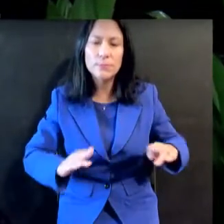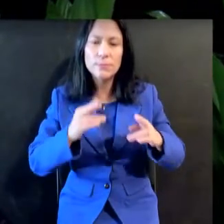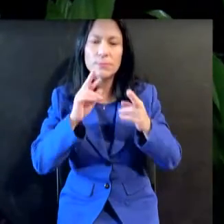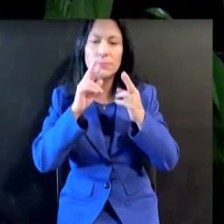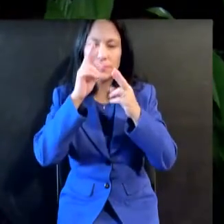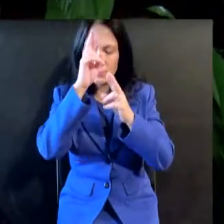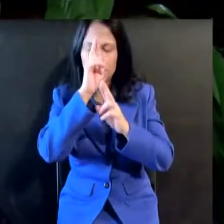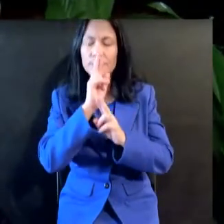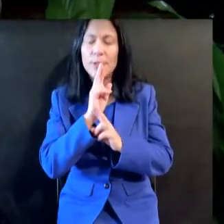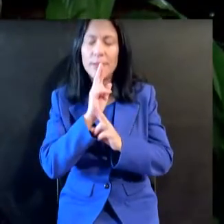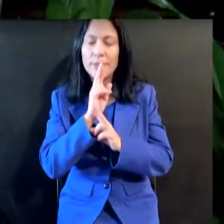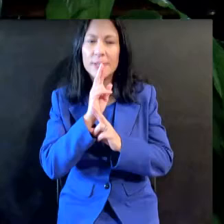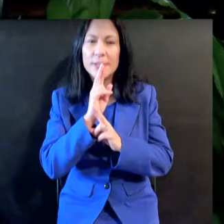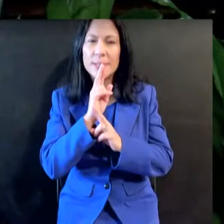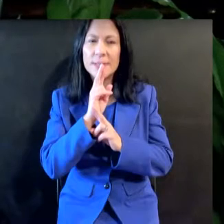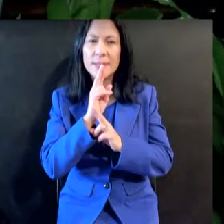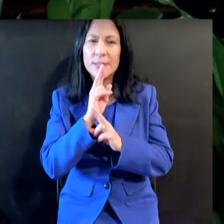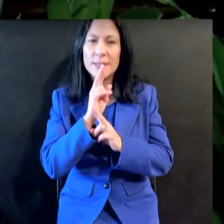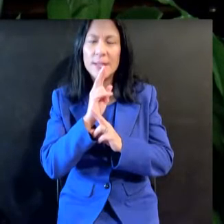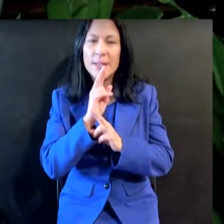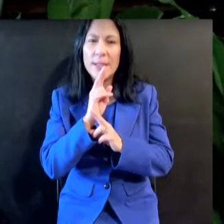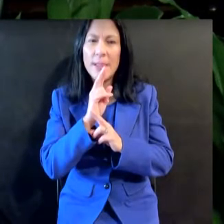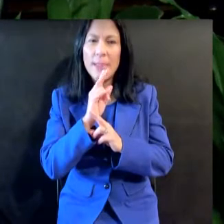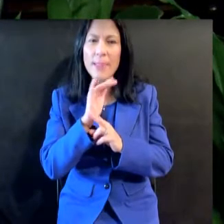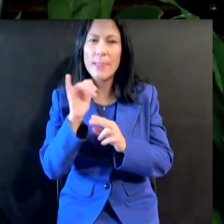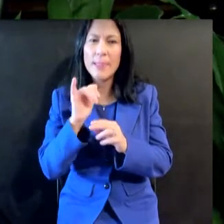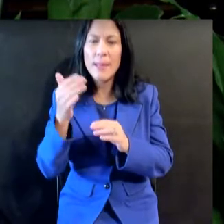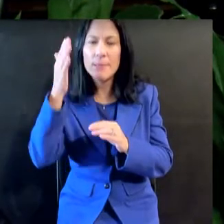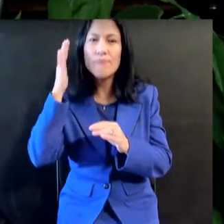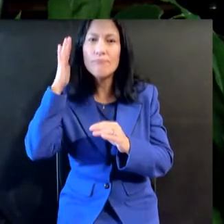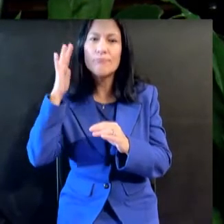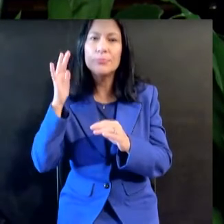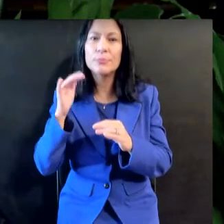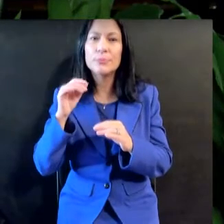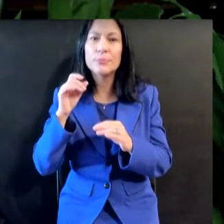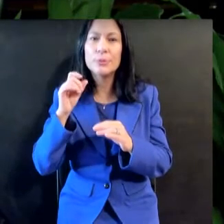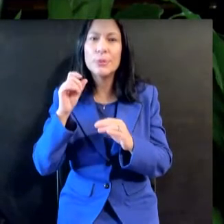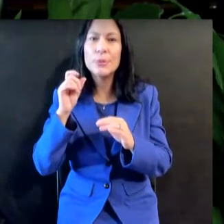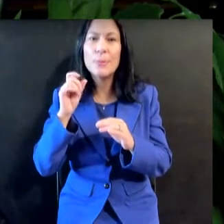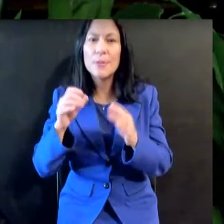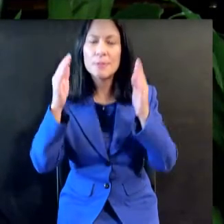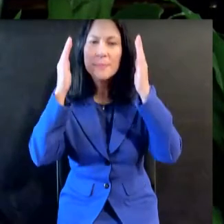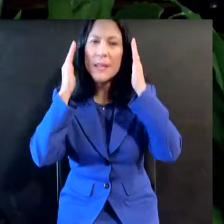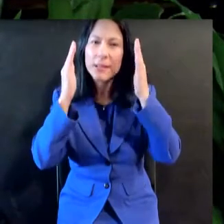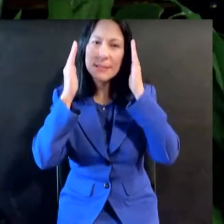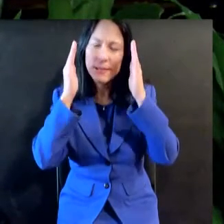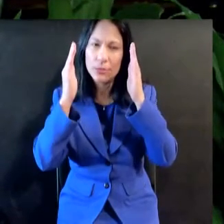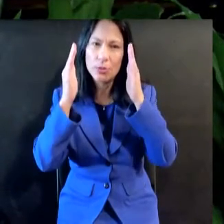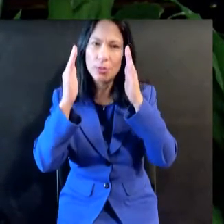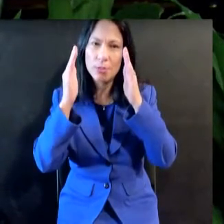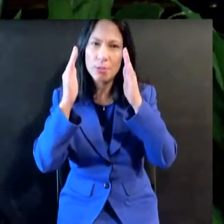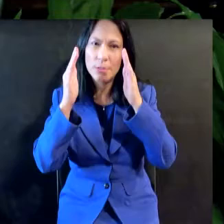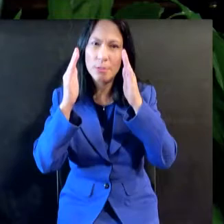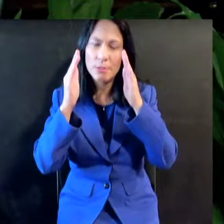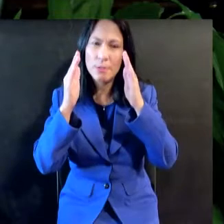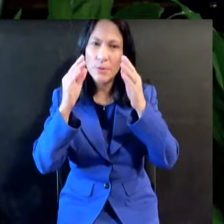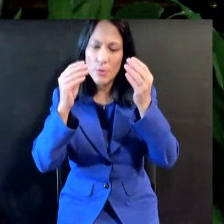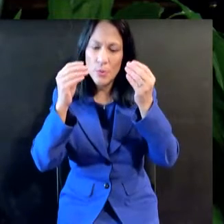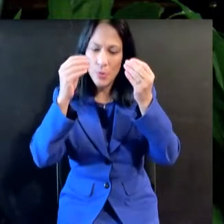that first century mindset where you have to listen, where you can only hear the word meant to be